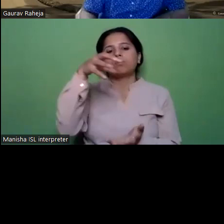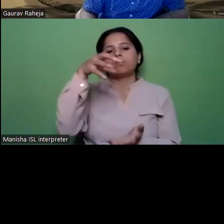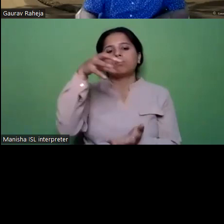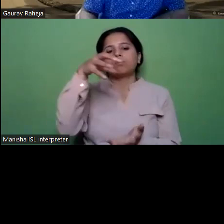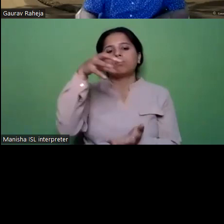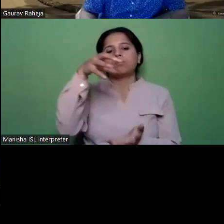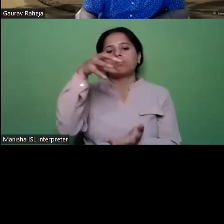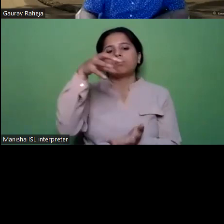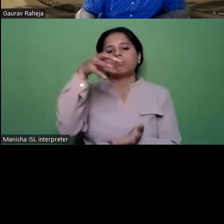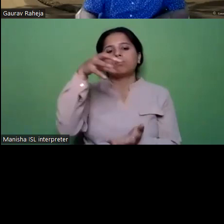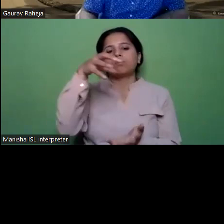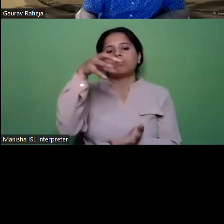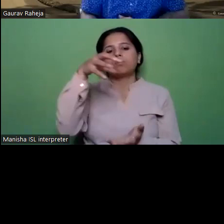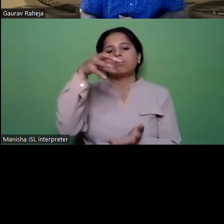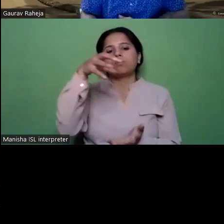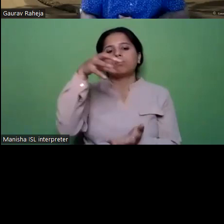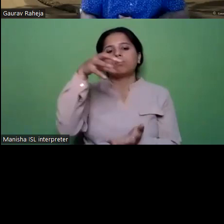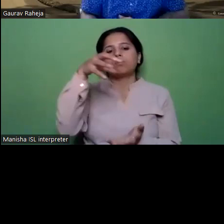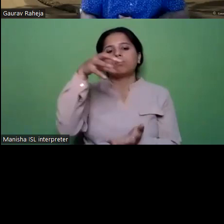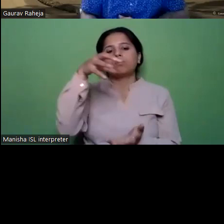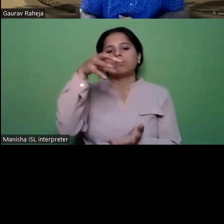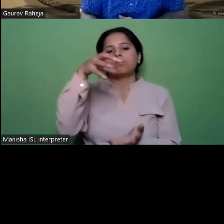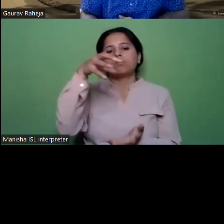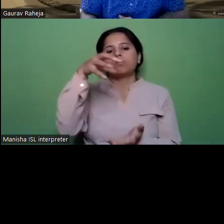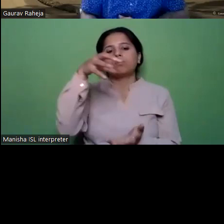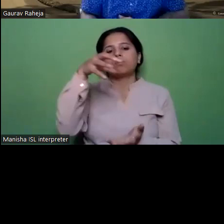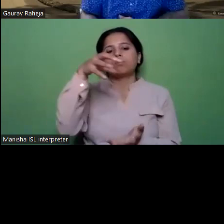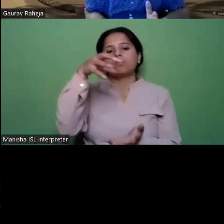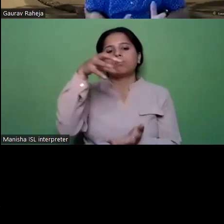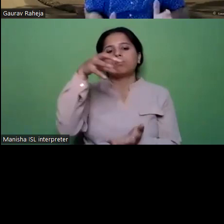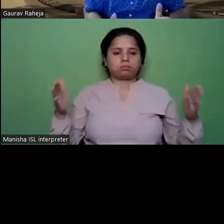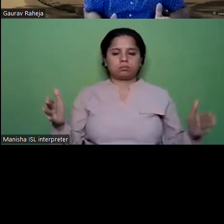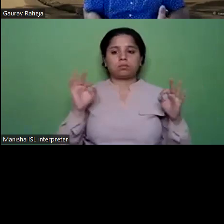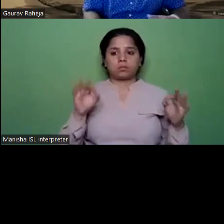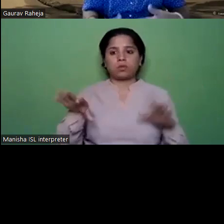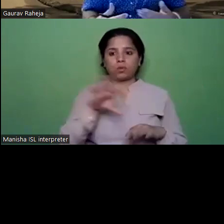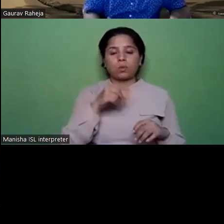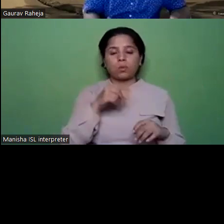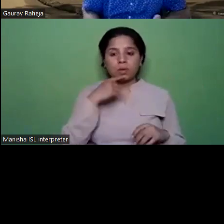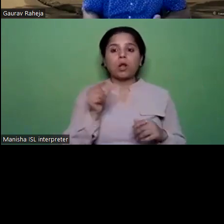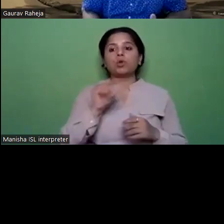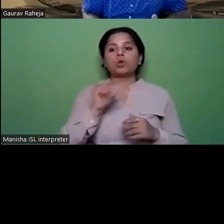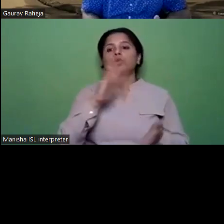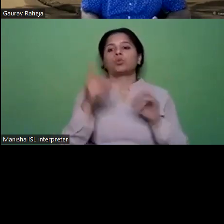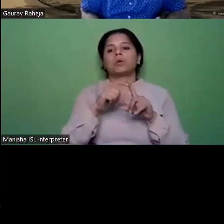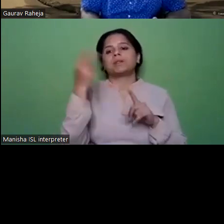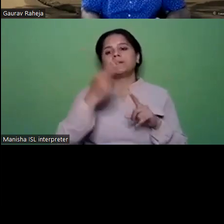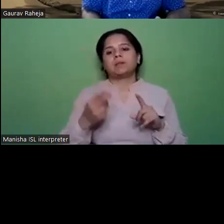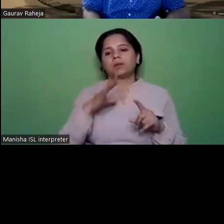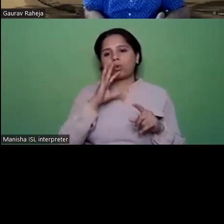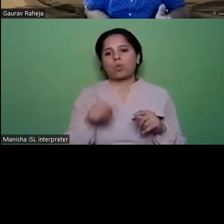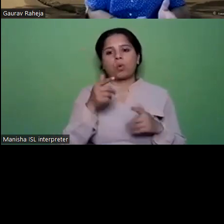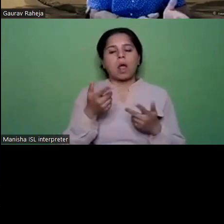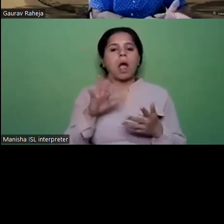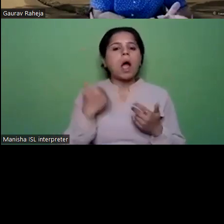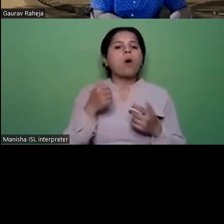it more inclusive, is on which you have ample space. So you actually see universal design is an application here.